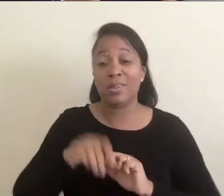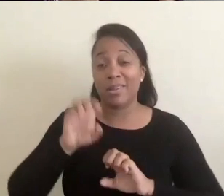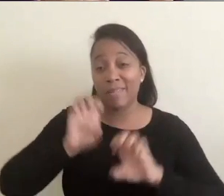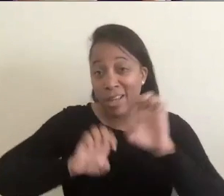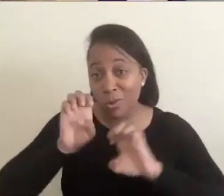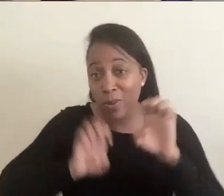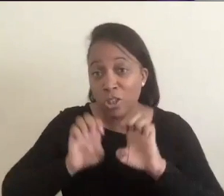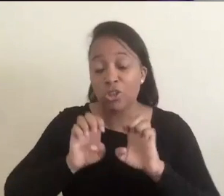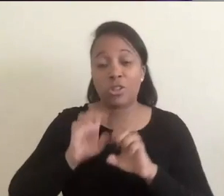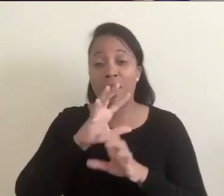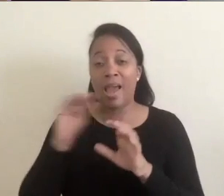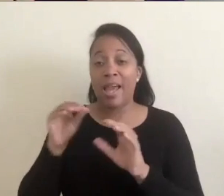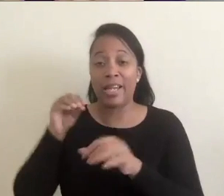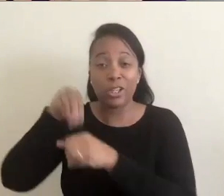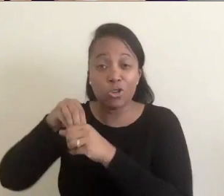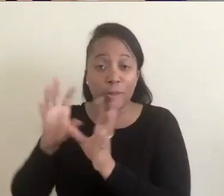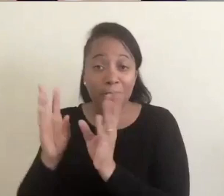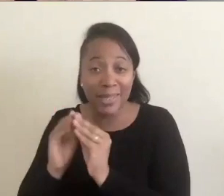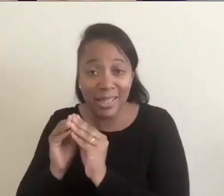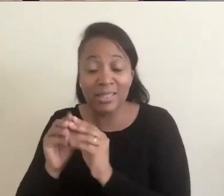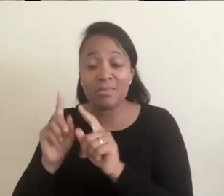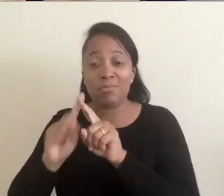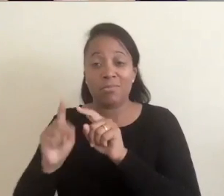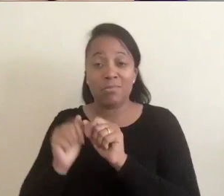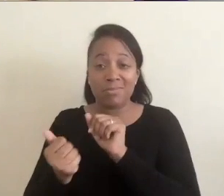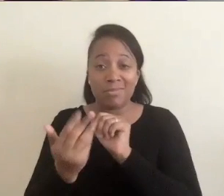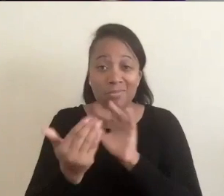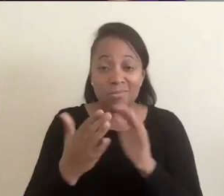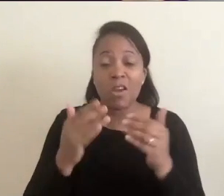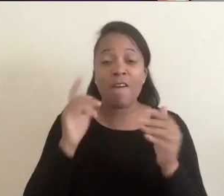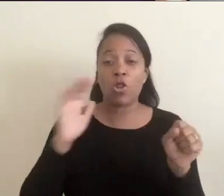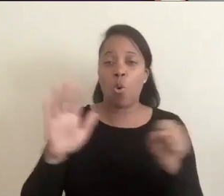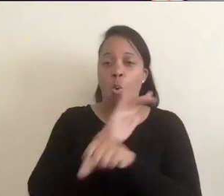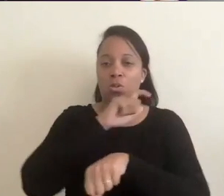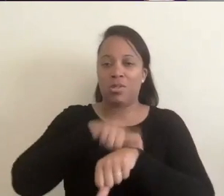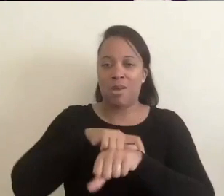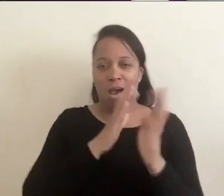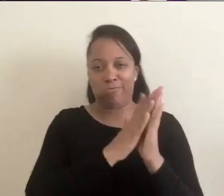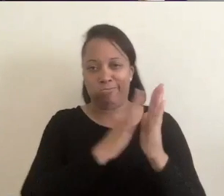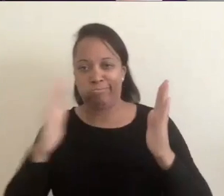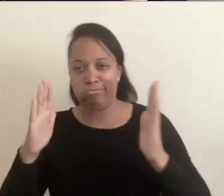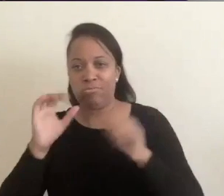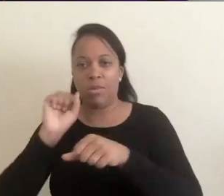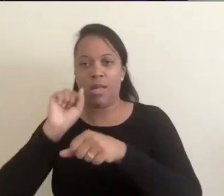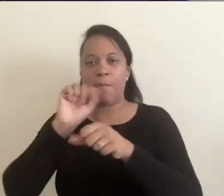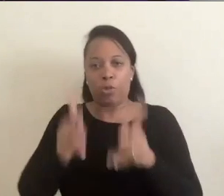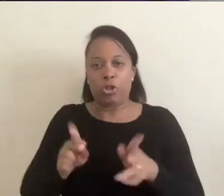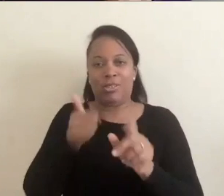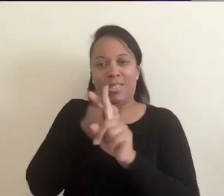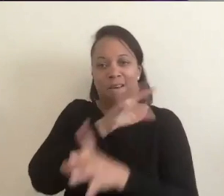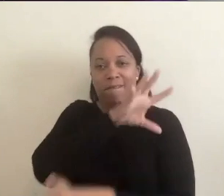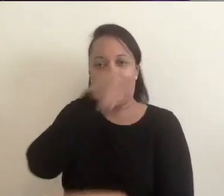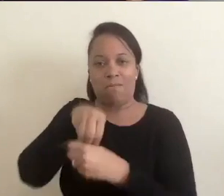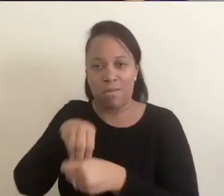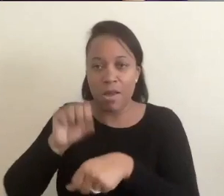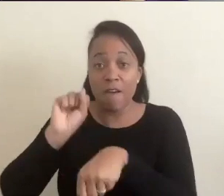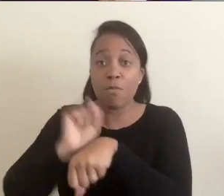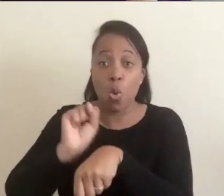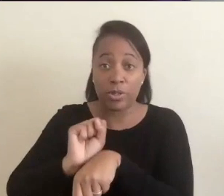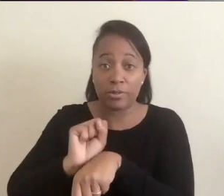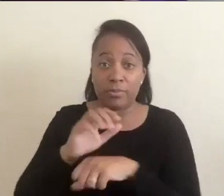evaluation process, as well as internal meetings and encounters for the duration of employment. Remember